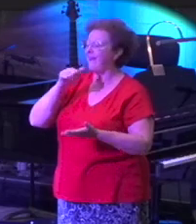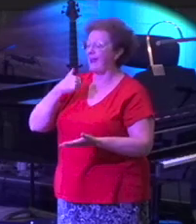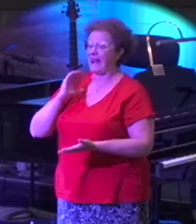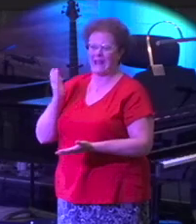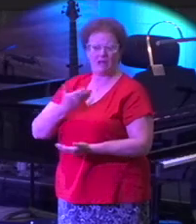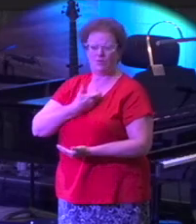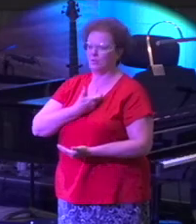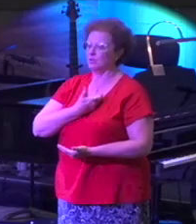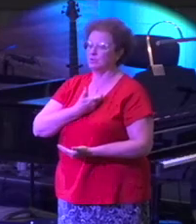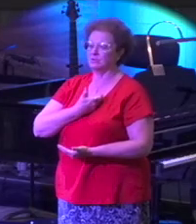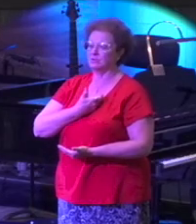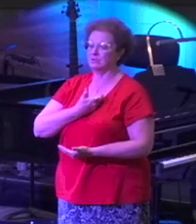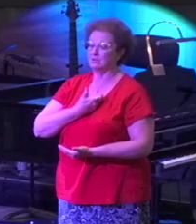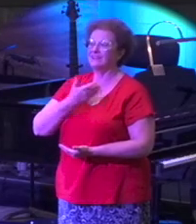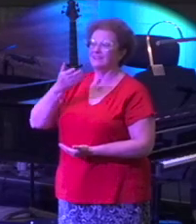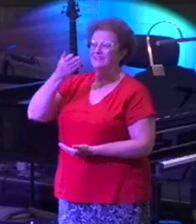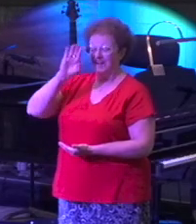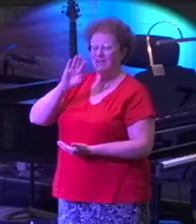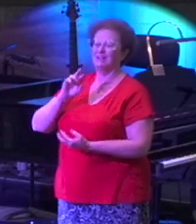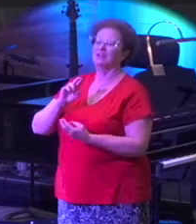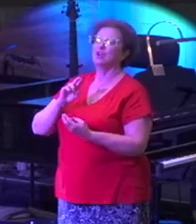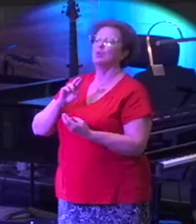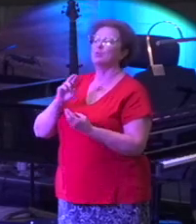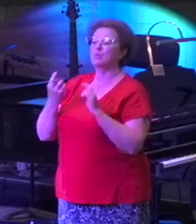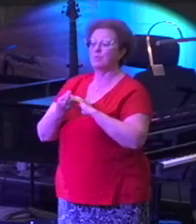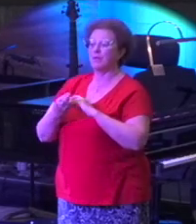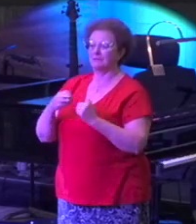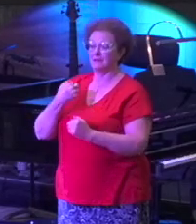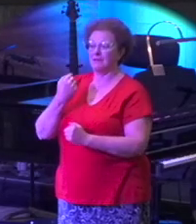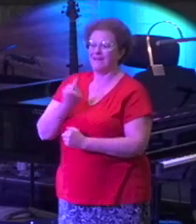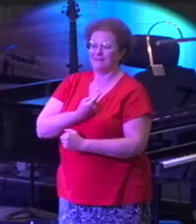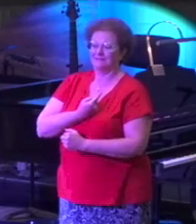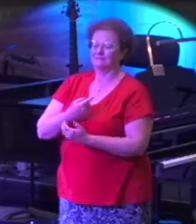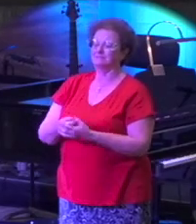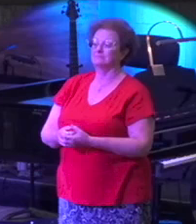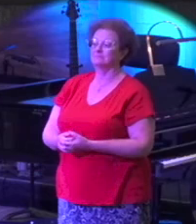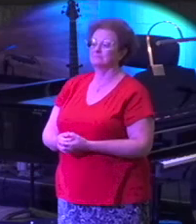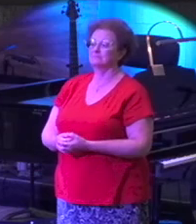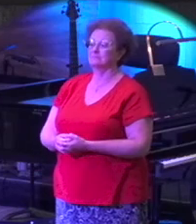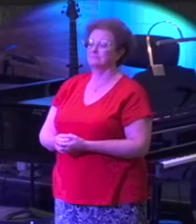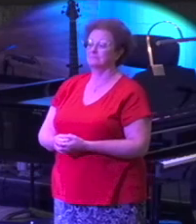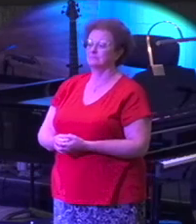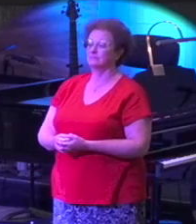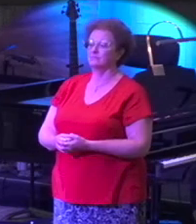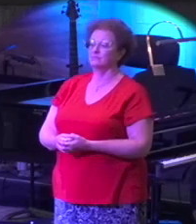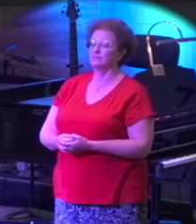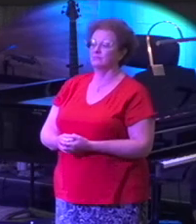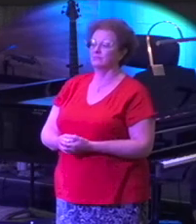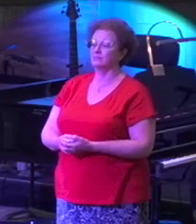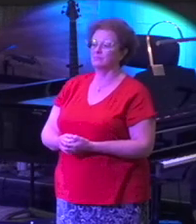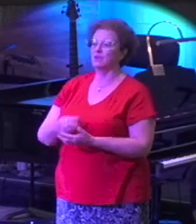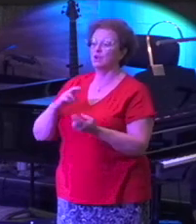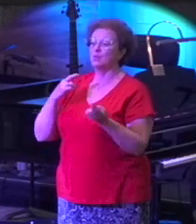he repents us. That's what Lamentations 5:21 says. It says, repent us